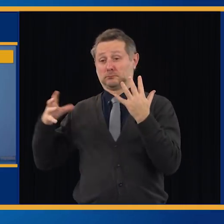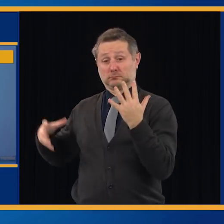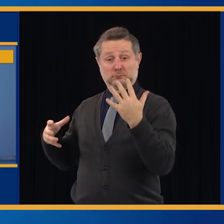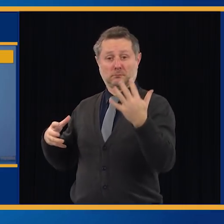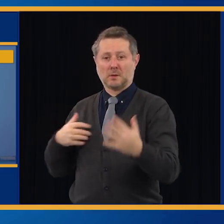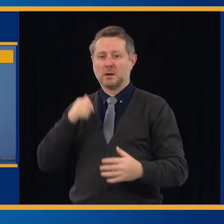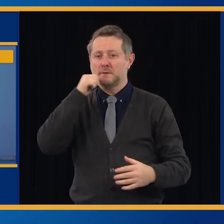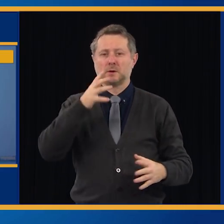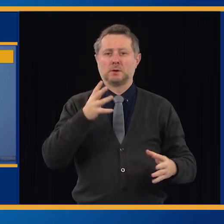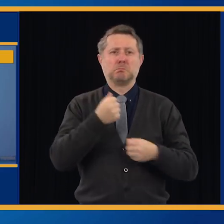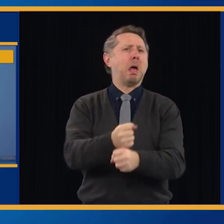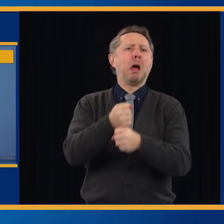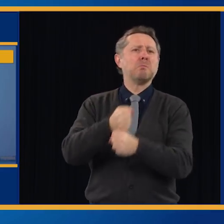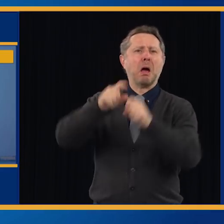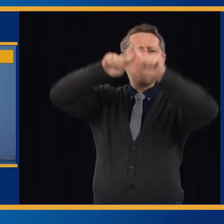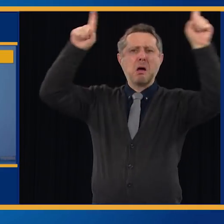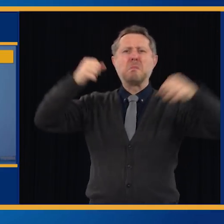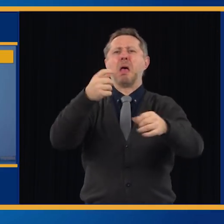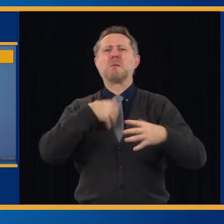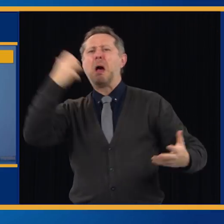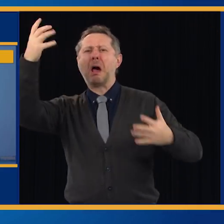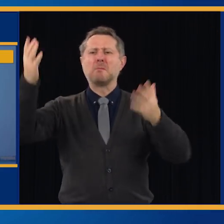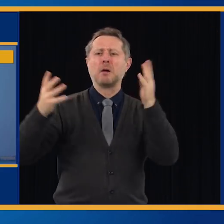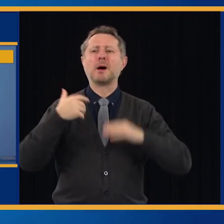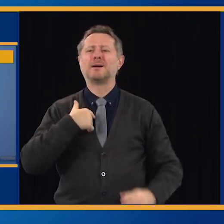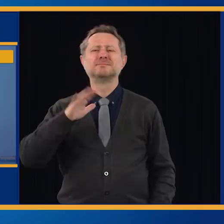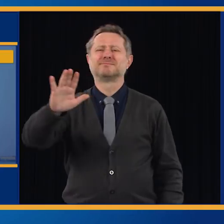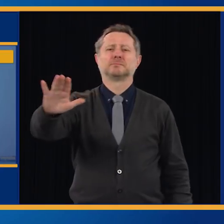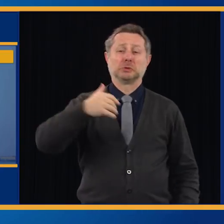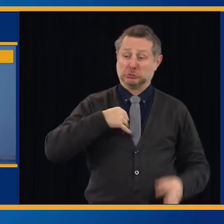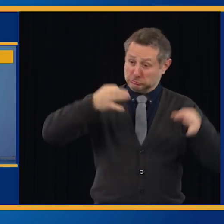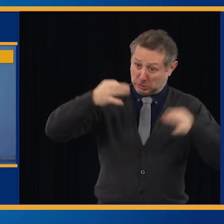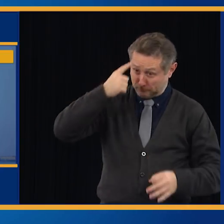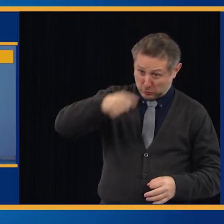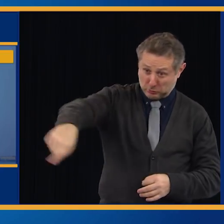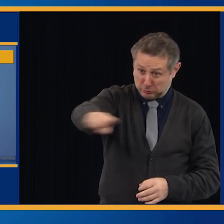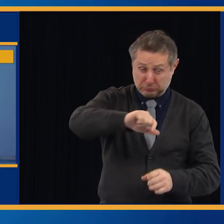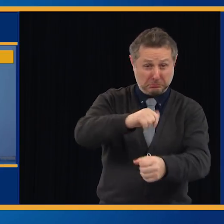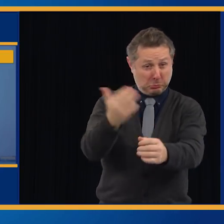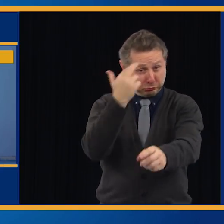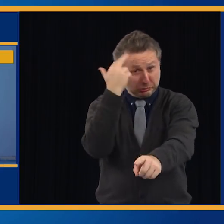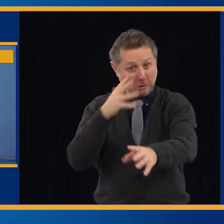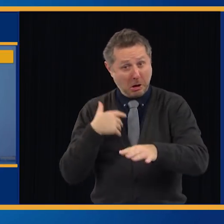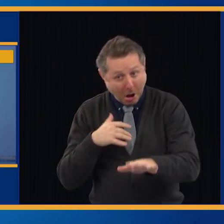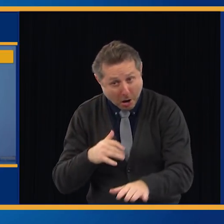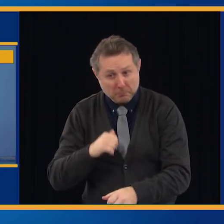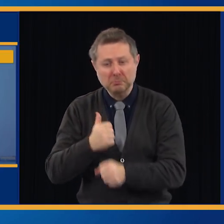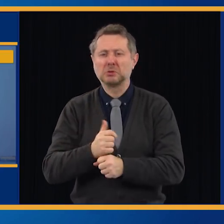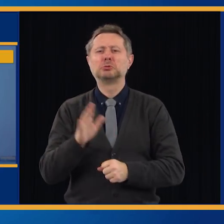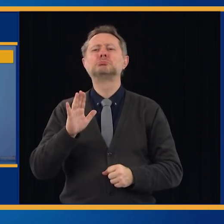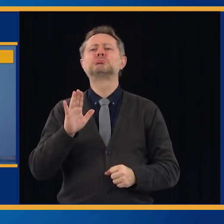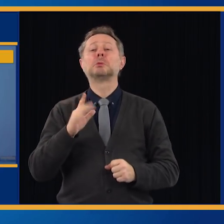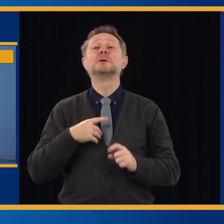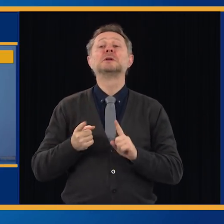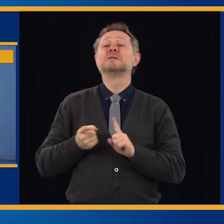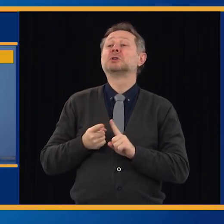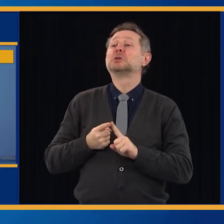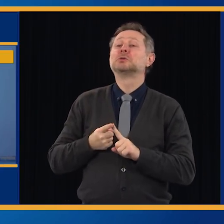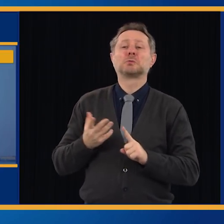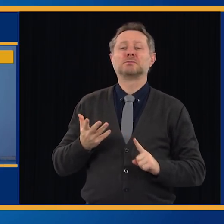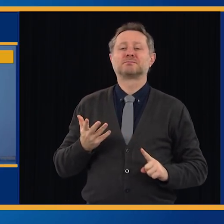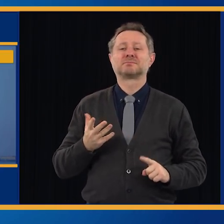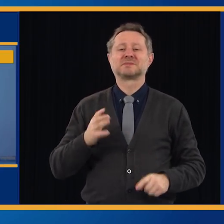reopen. No, I'm not going to do that. That's not how we make decisions. The first point is CDC